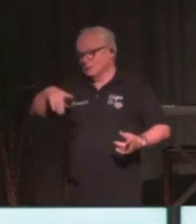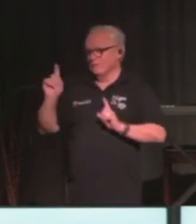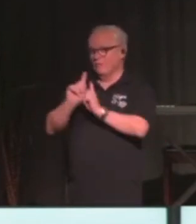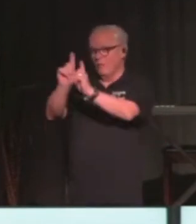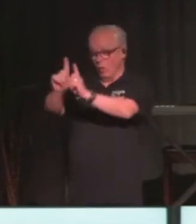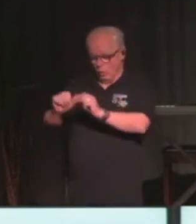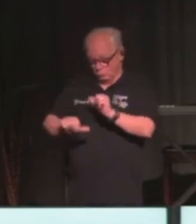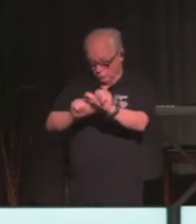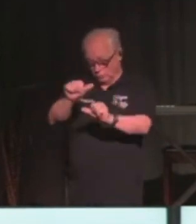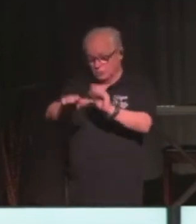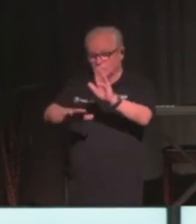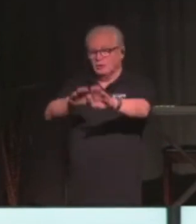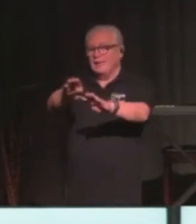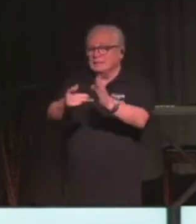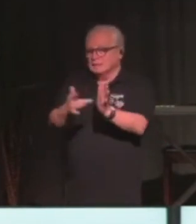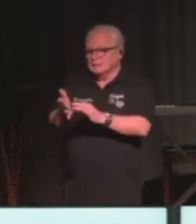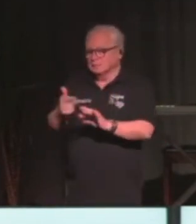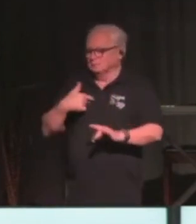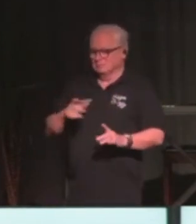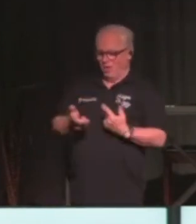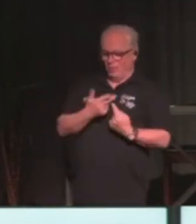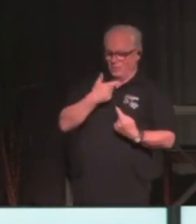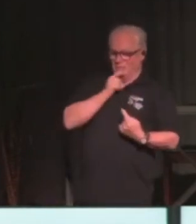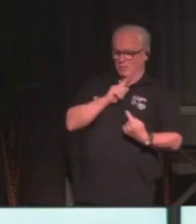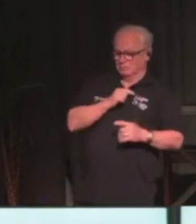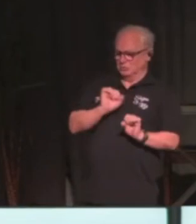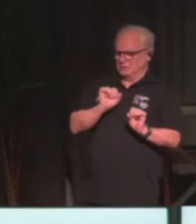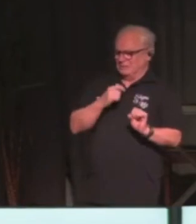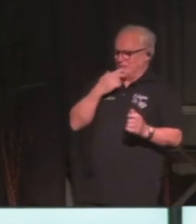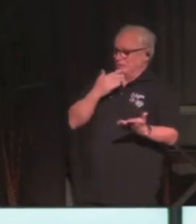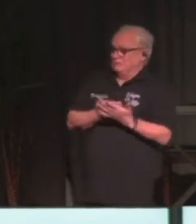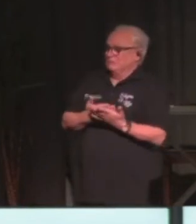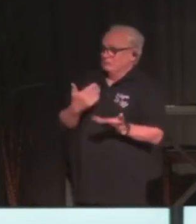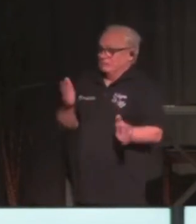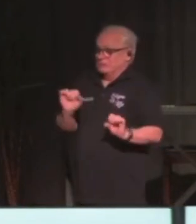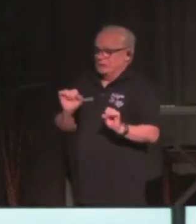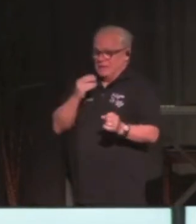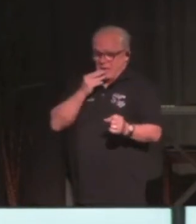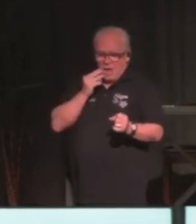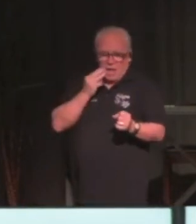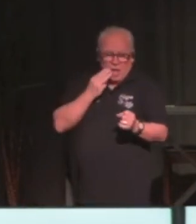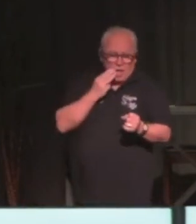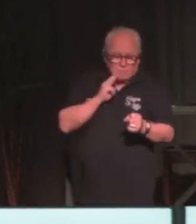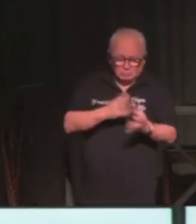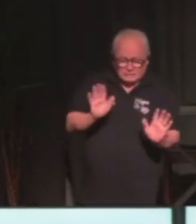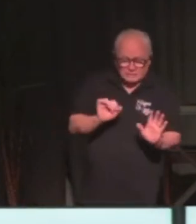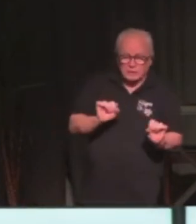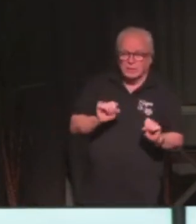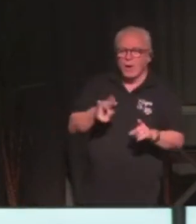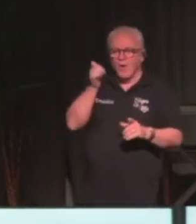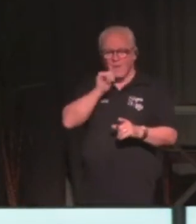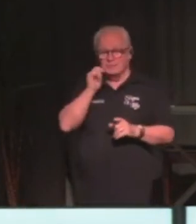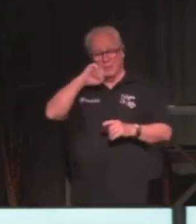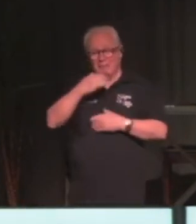ready yet for that, his invitation to pursue him in a deeper way is always open. Do you understand? It's always open.